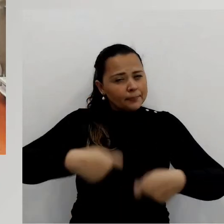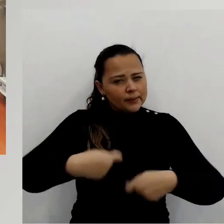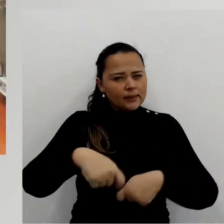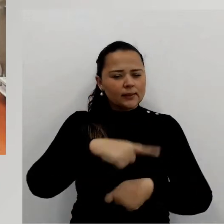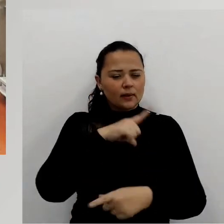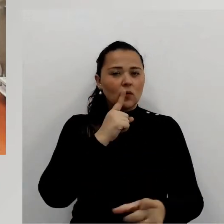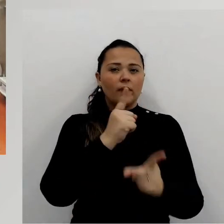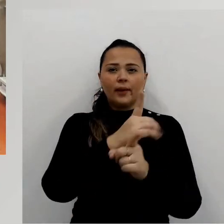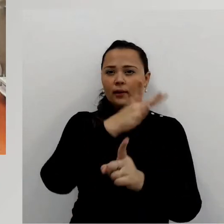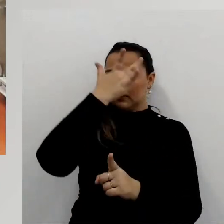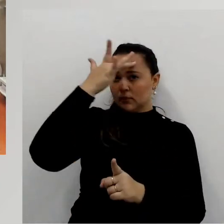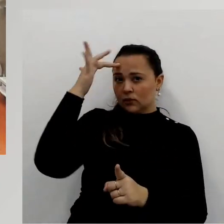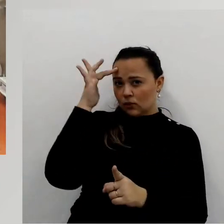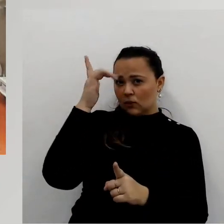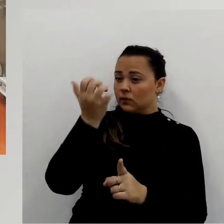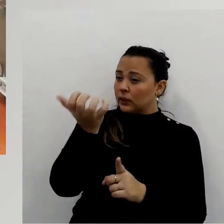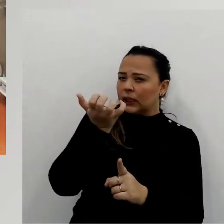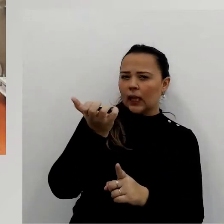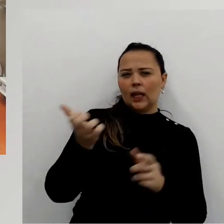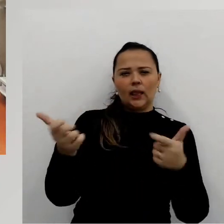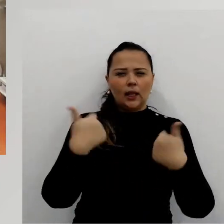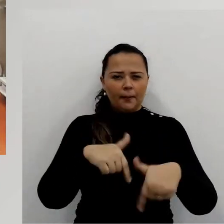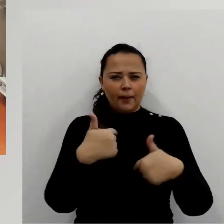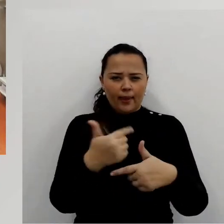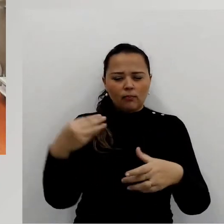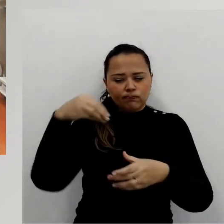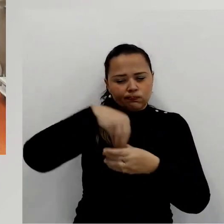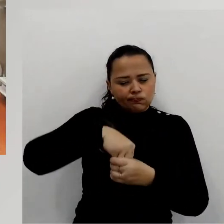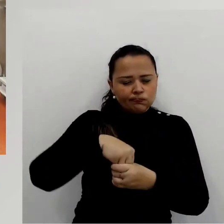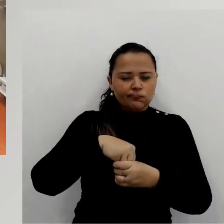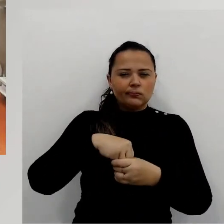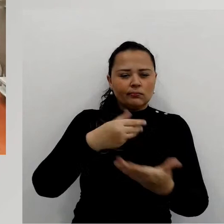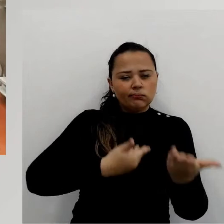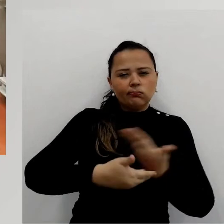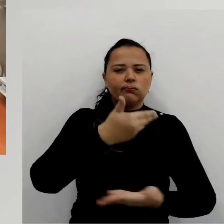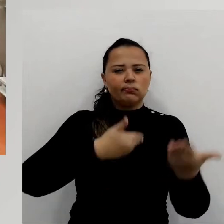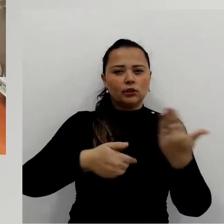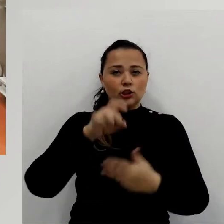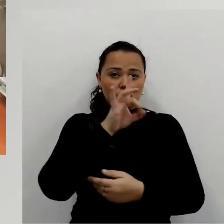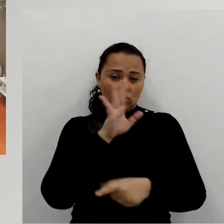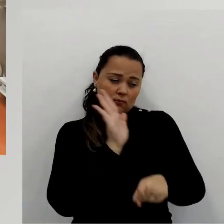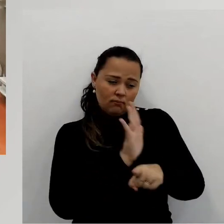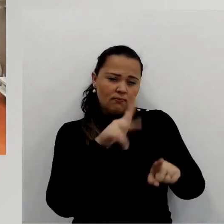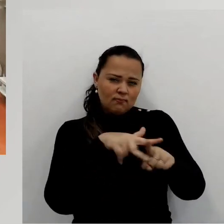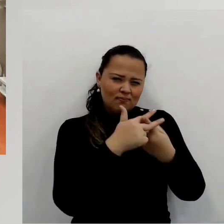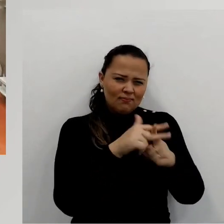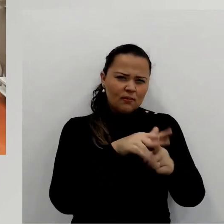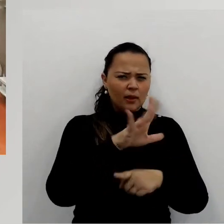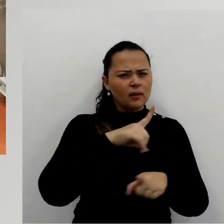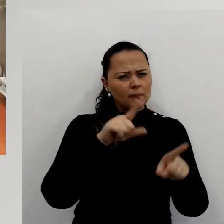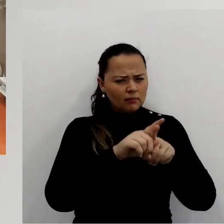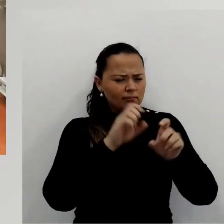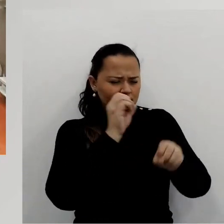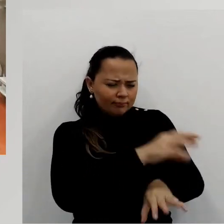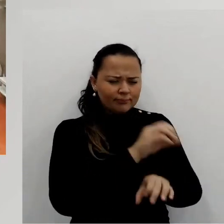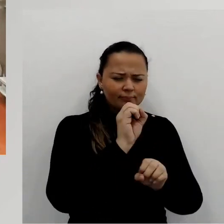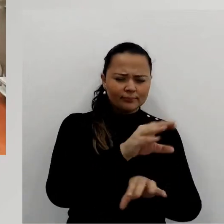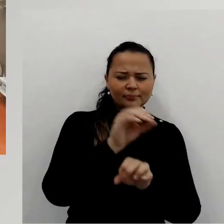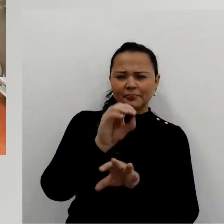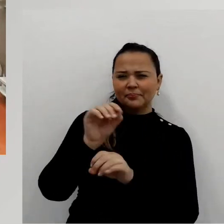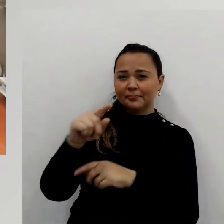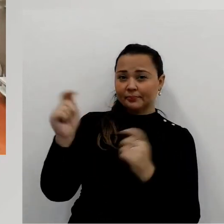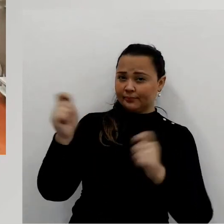staff, not just to implement some of this, but to educate them so that they can then carry it